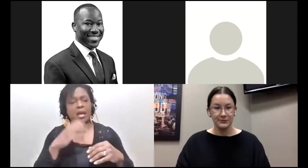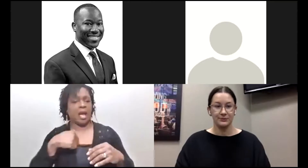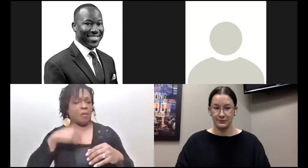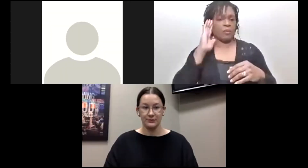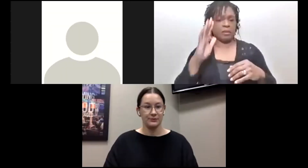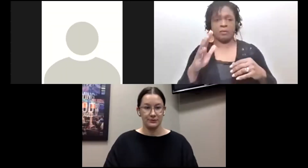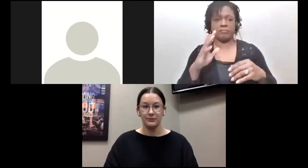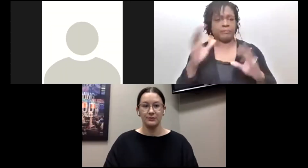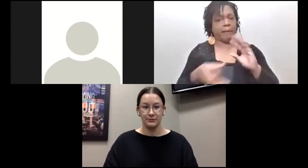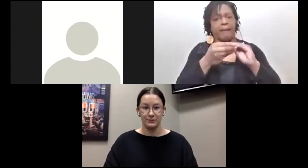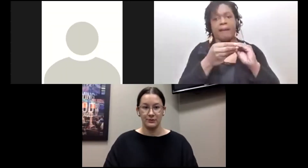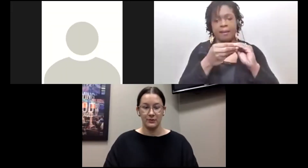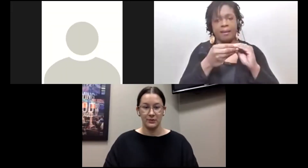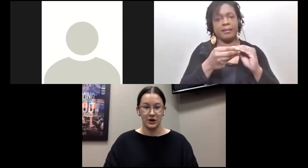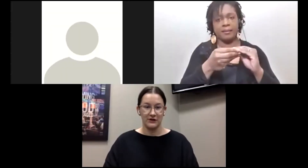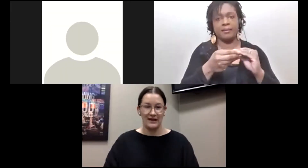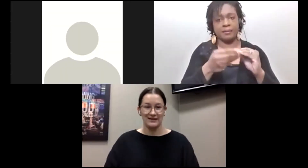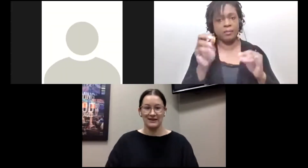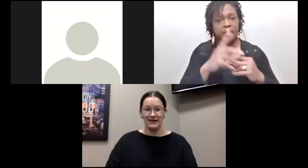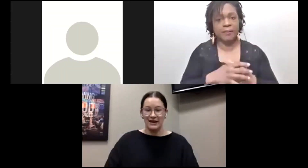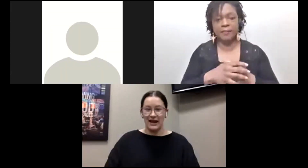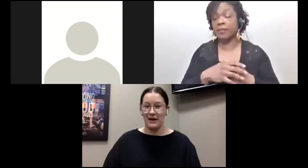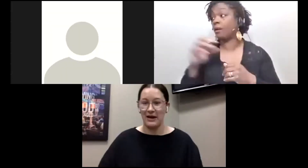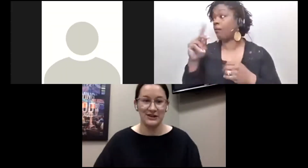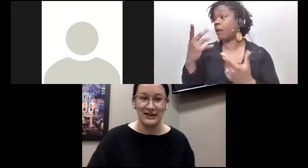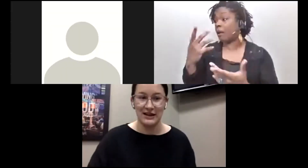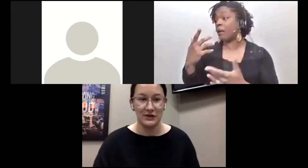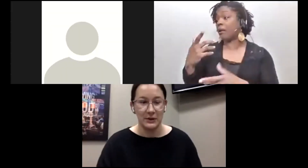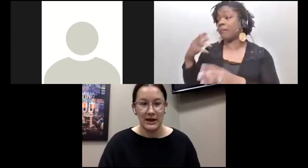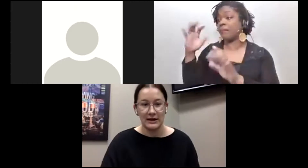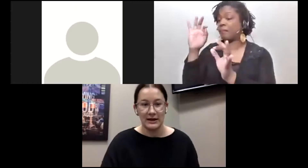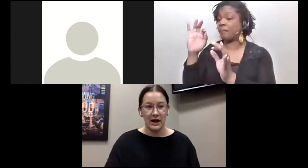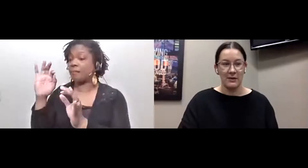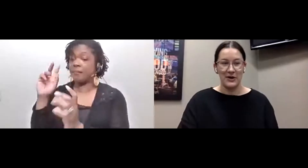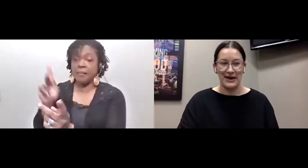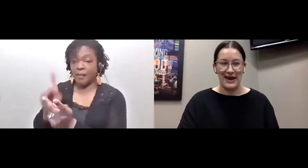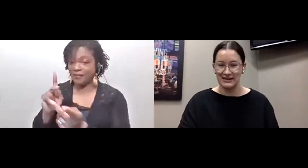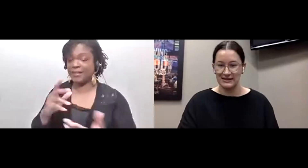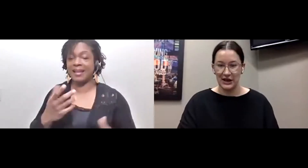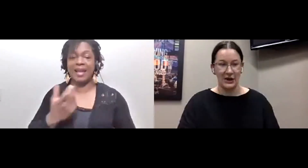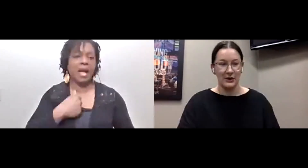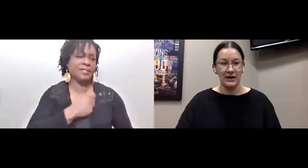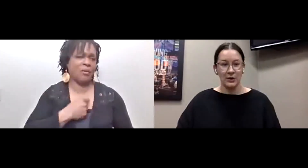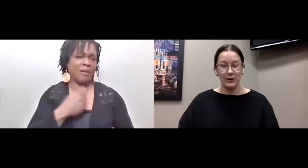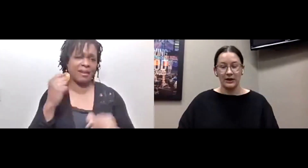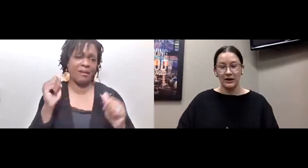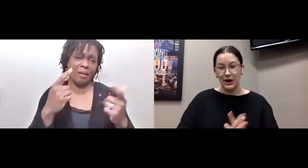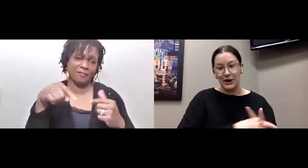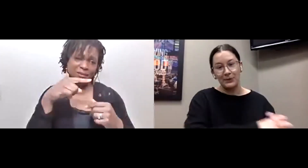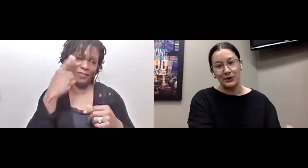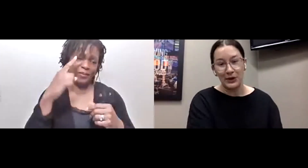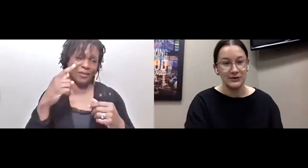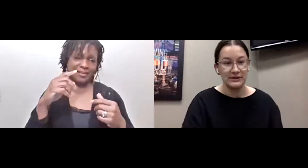in and cover you. Perfect. I apologize, everyone. Okay, so we